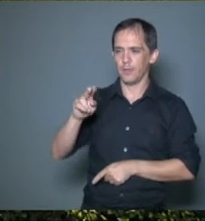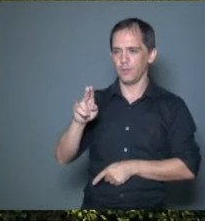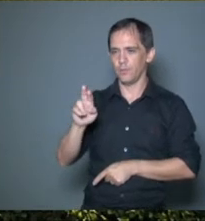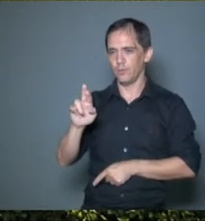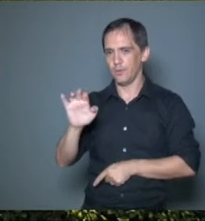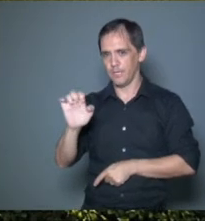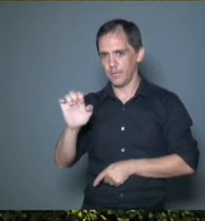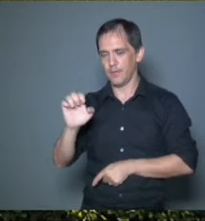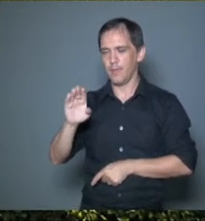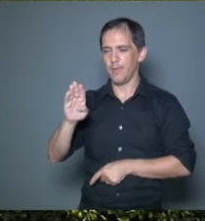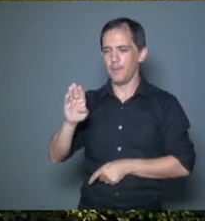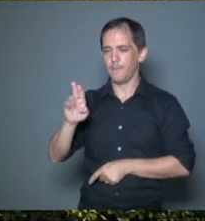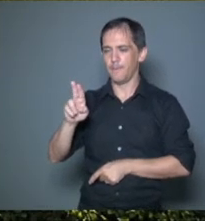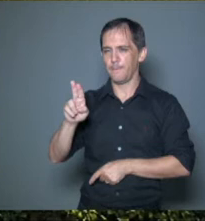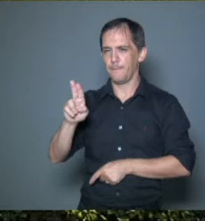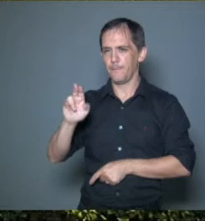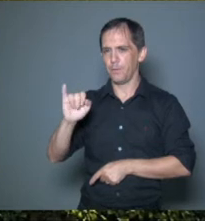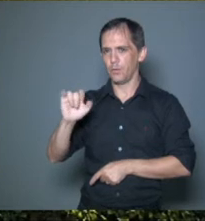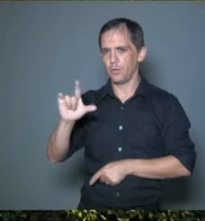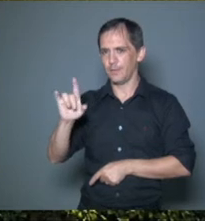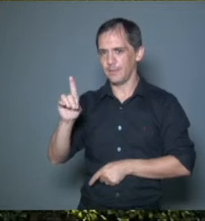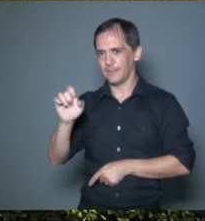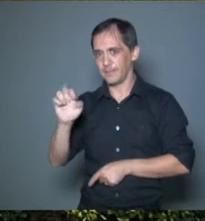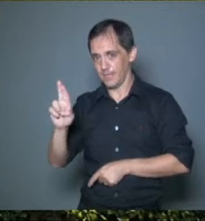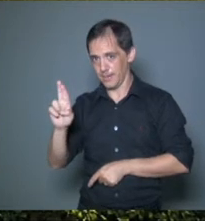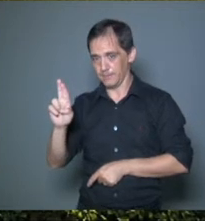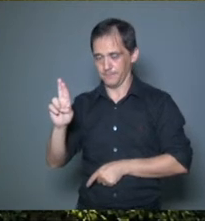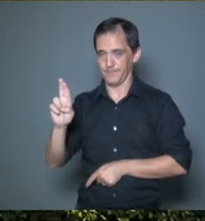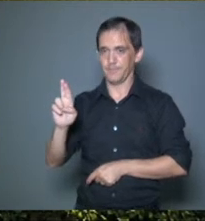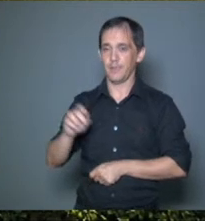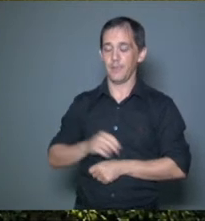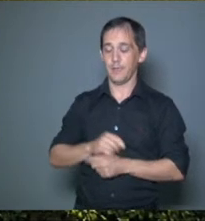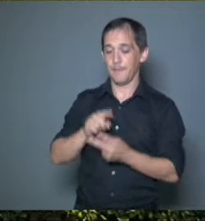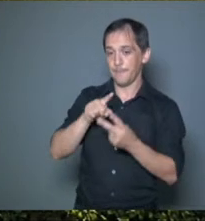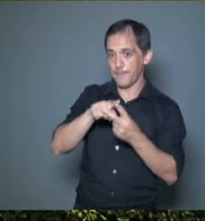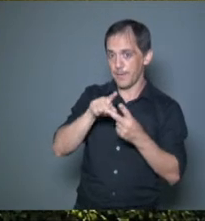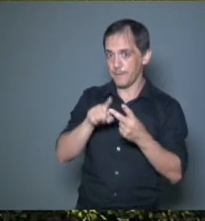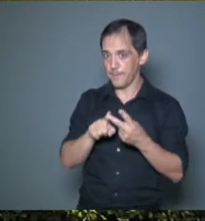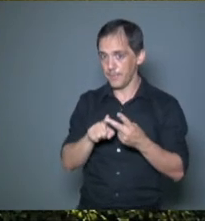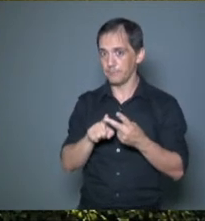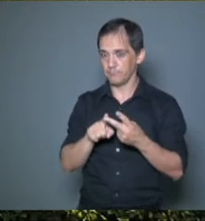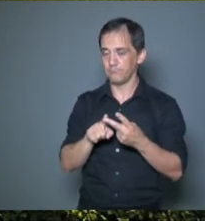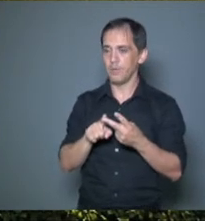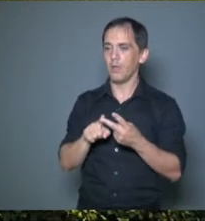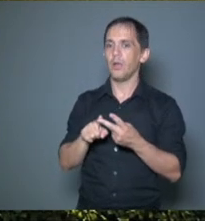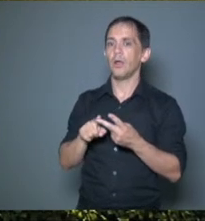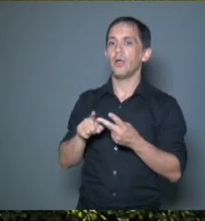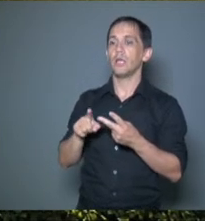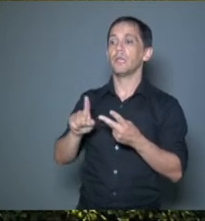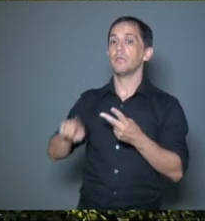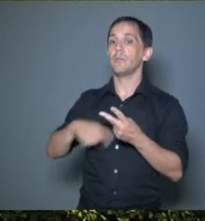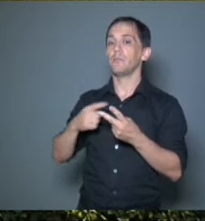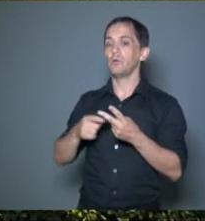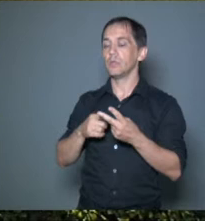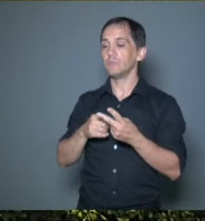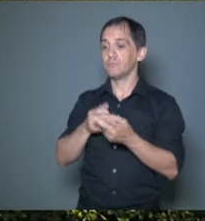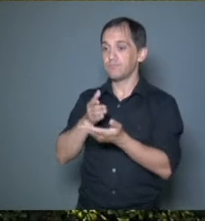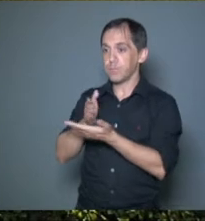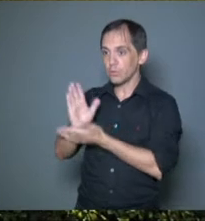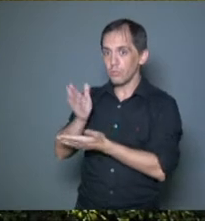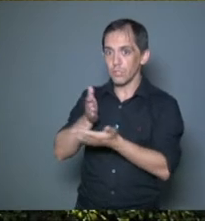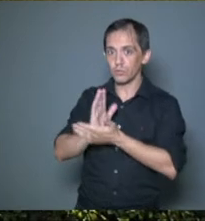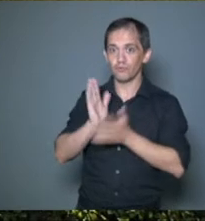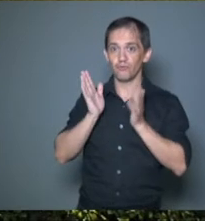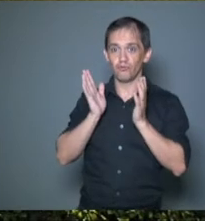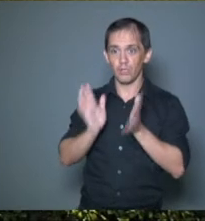two projects underway. They're at initial stages, but we will update the market